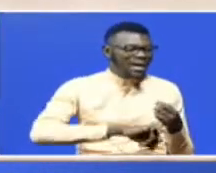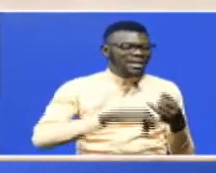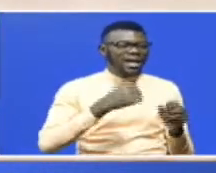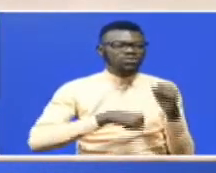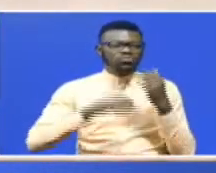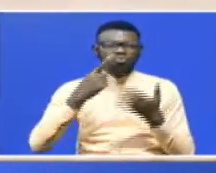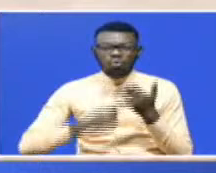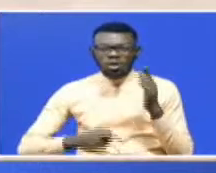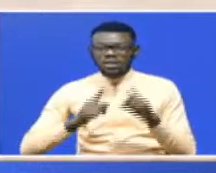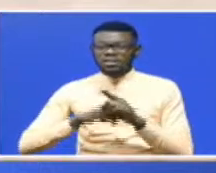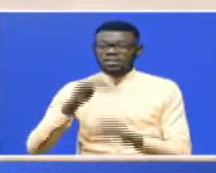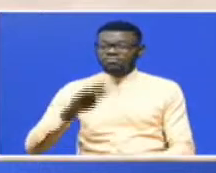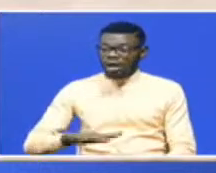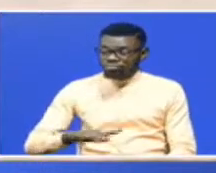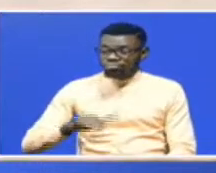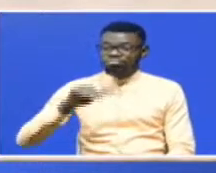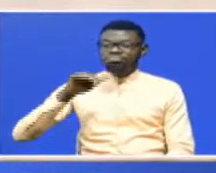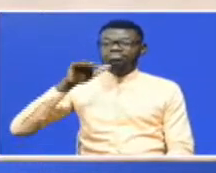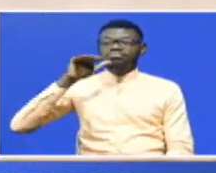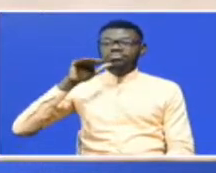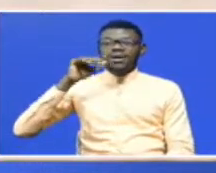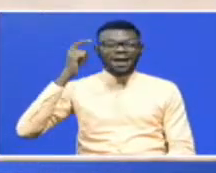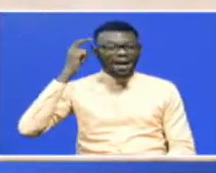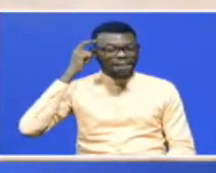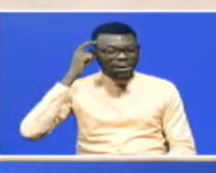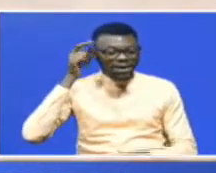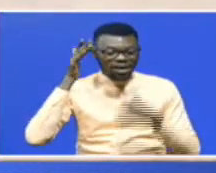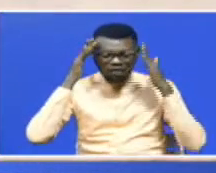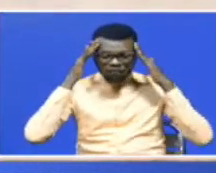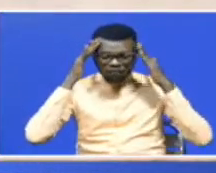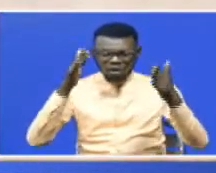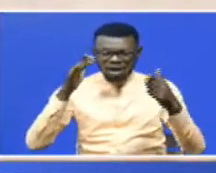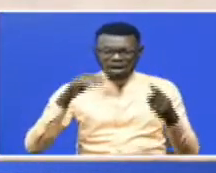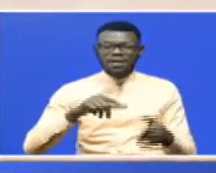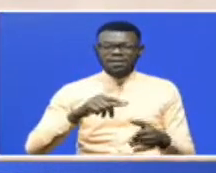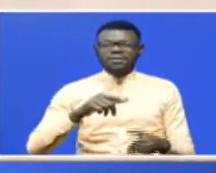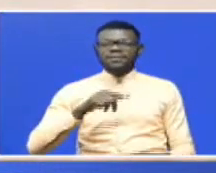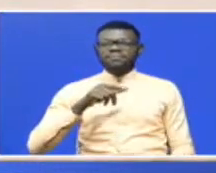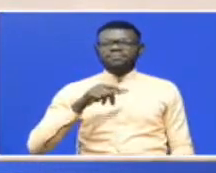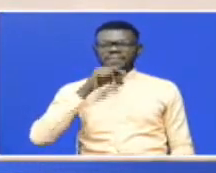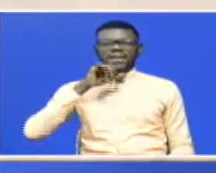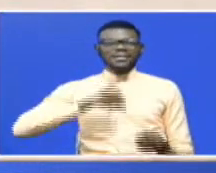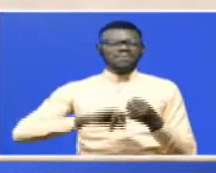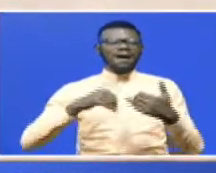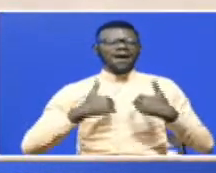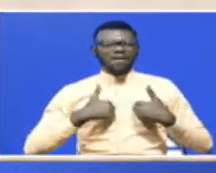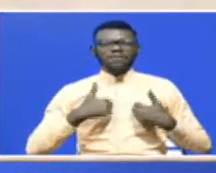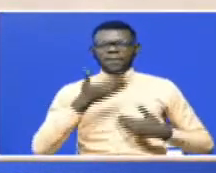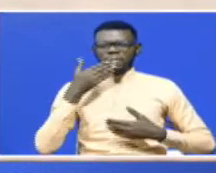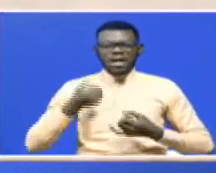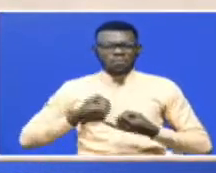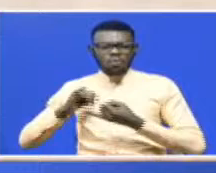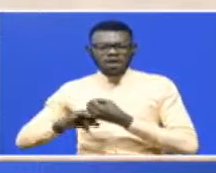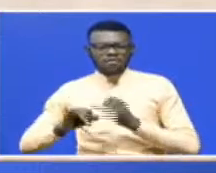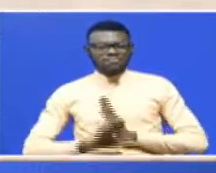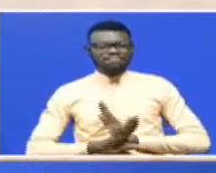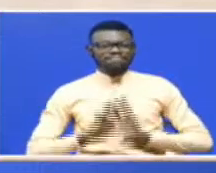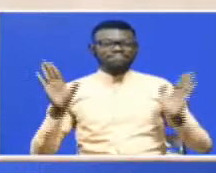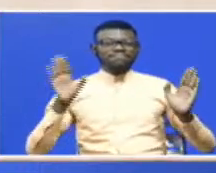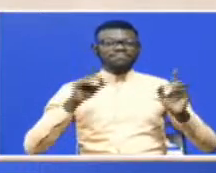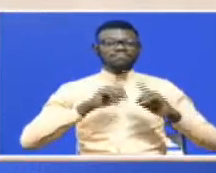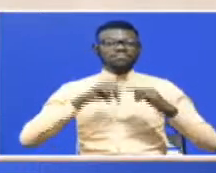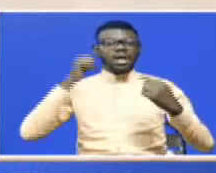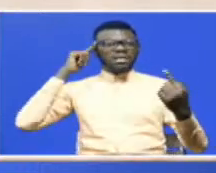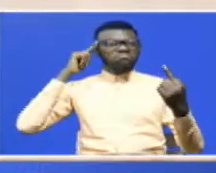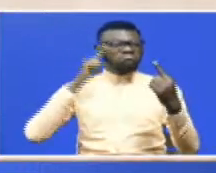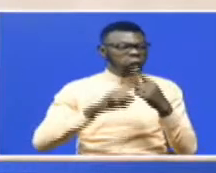just focused. It's very much focused on getting a man and being the best wife. And achievement of dreams